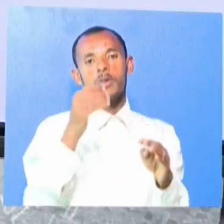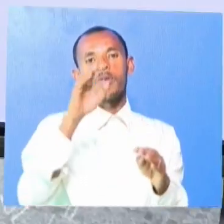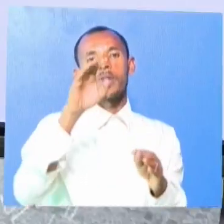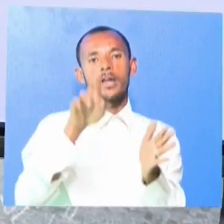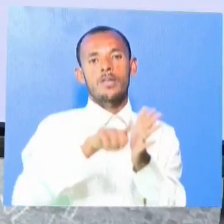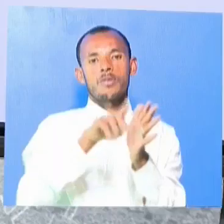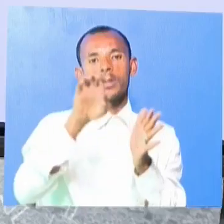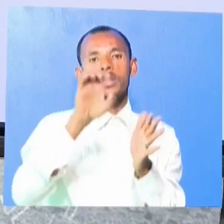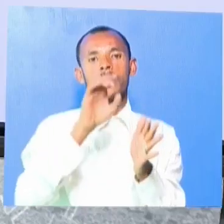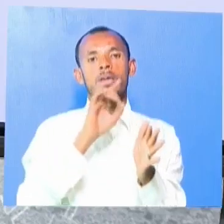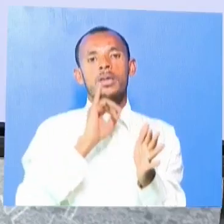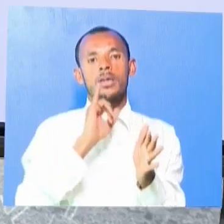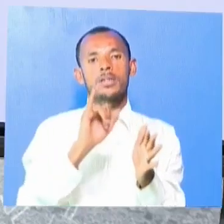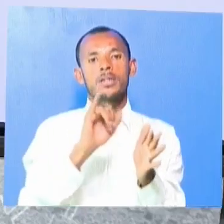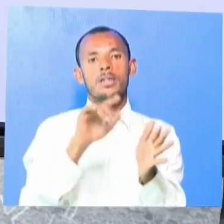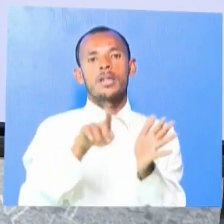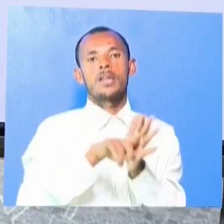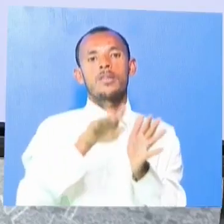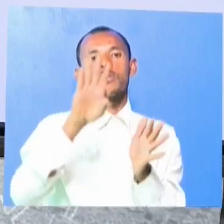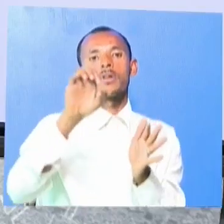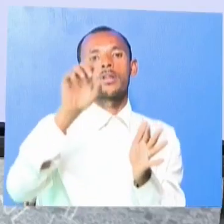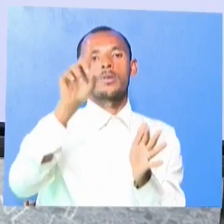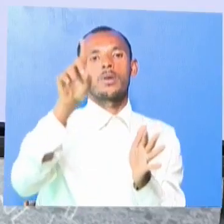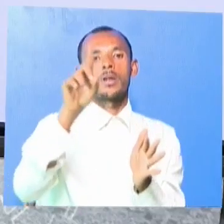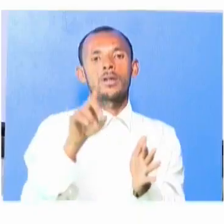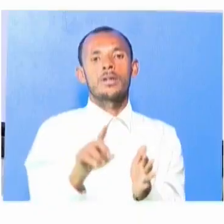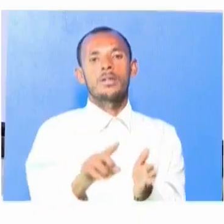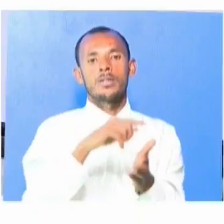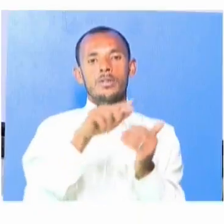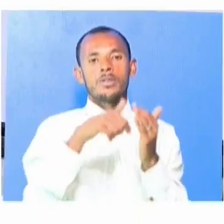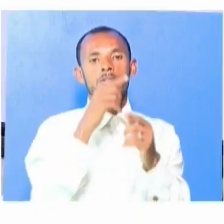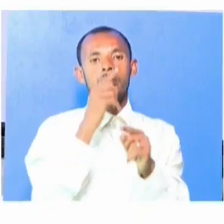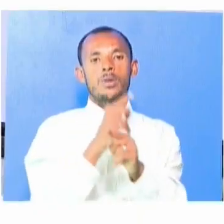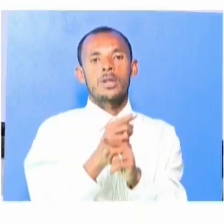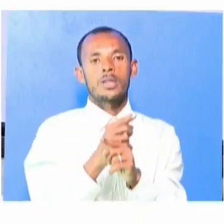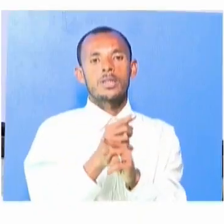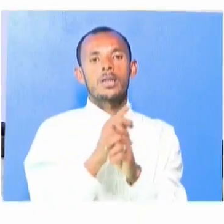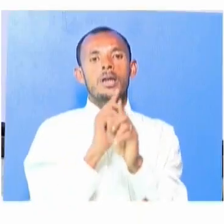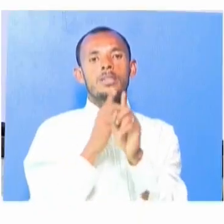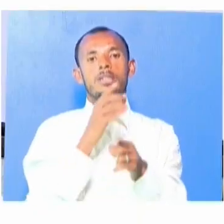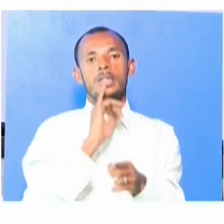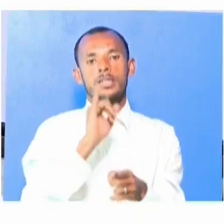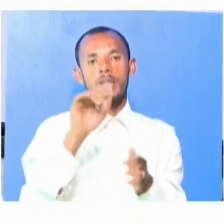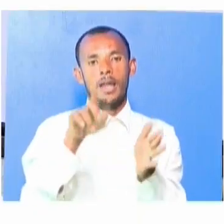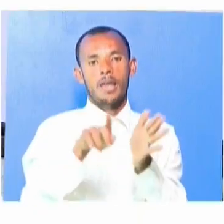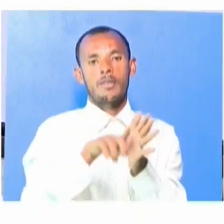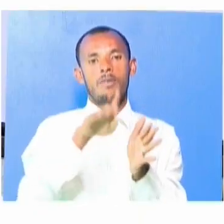this, -41. Therefore, the correct answer will be this,